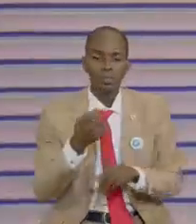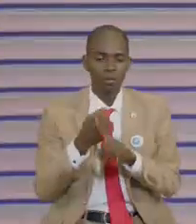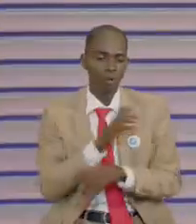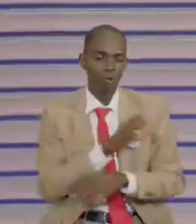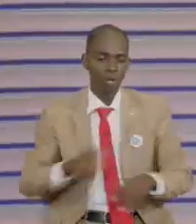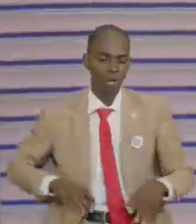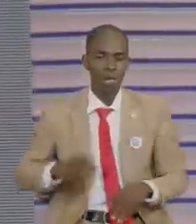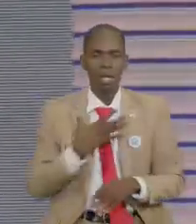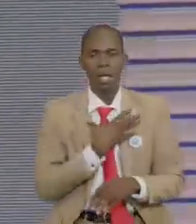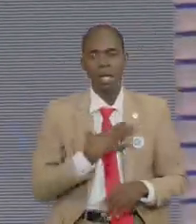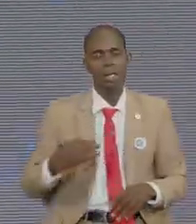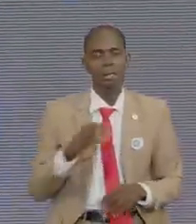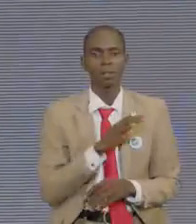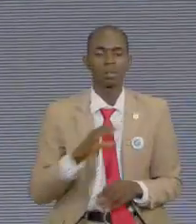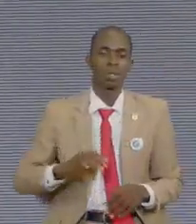alone.